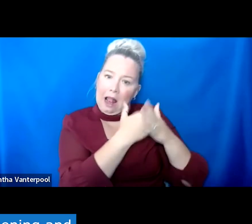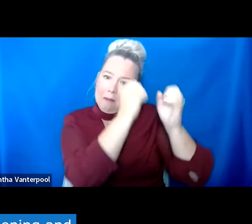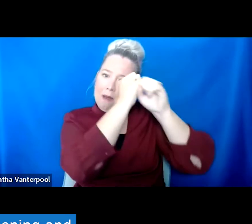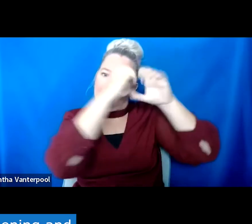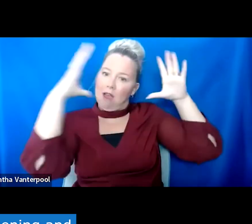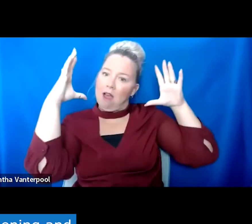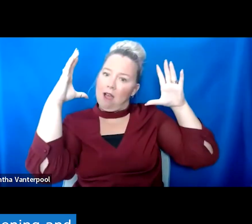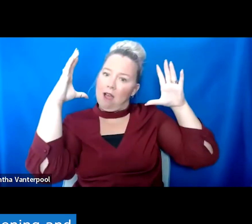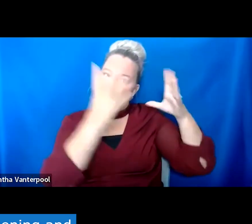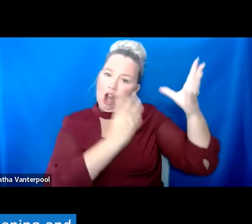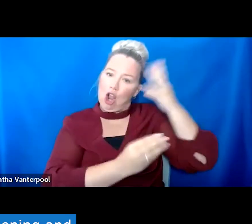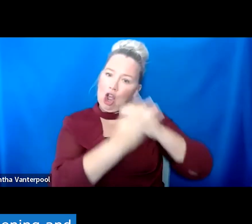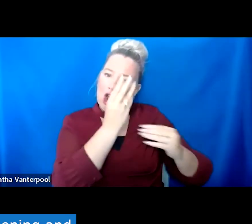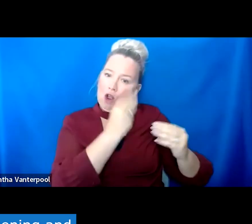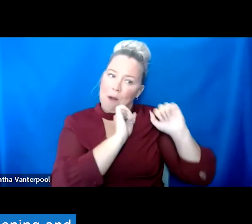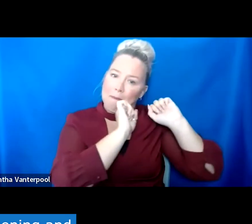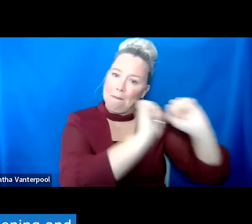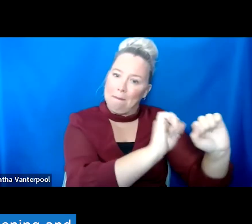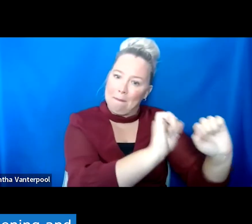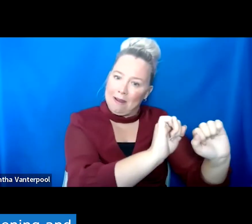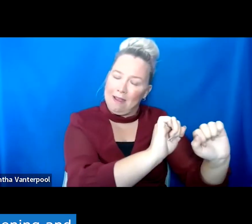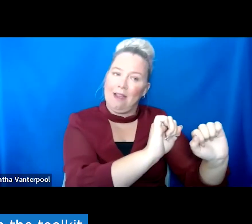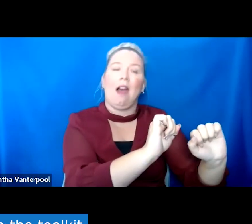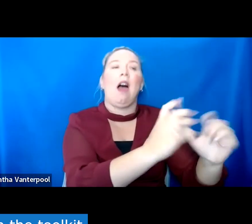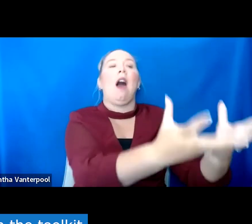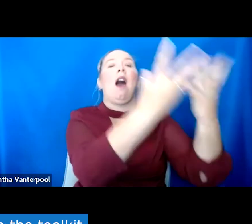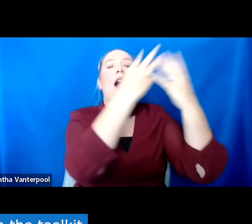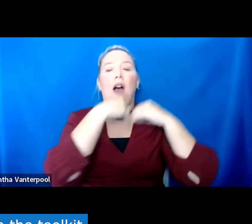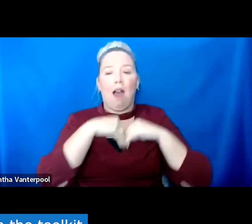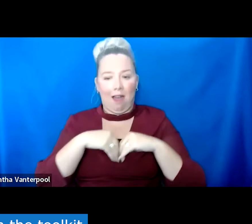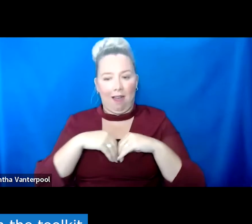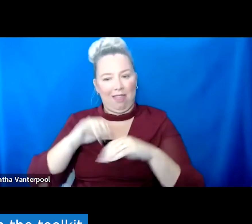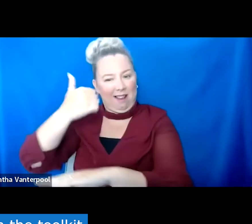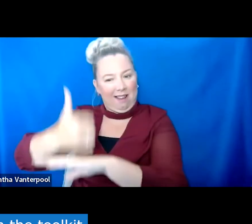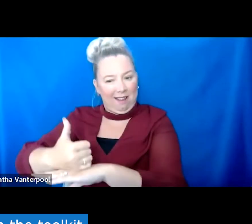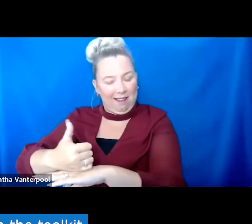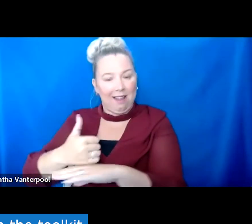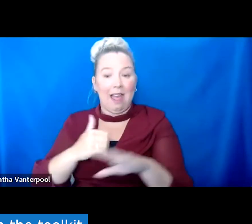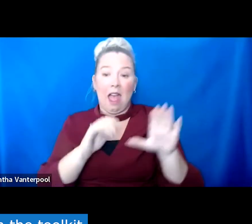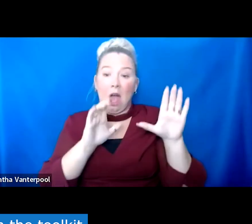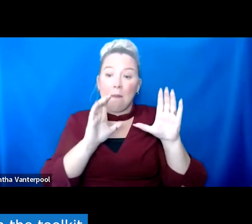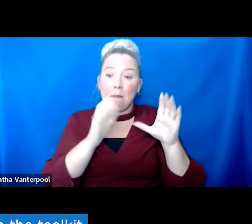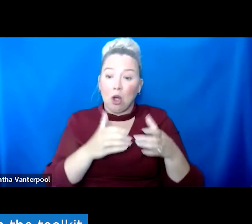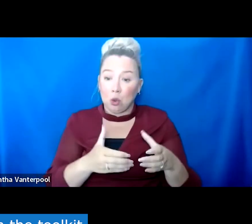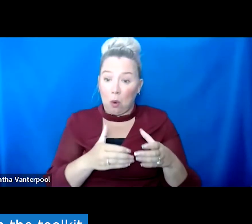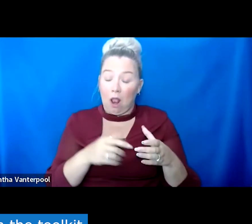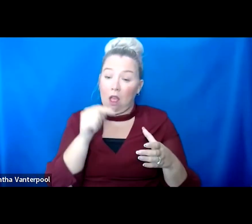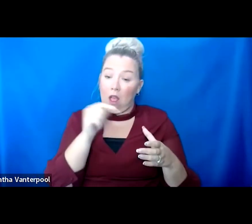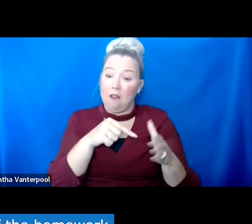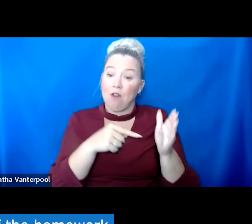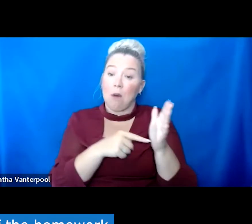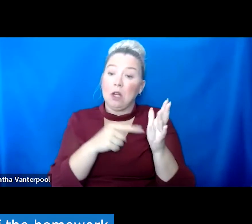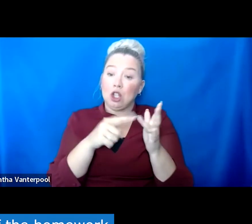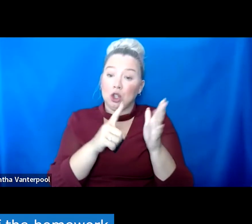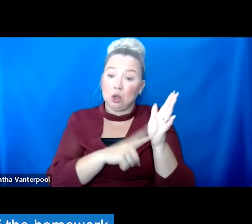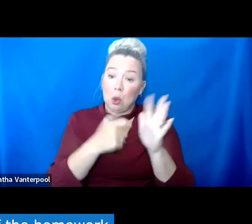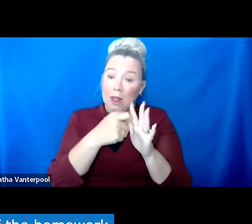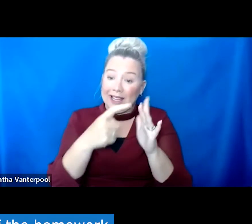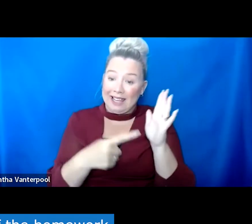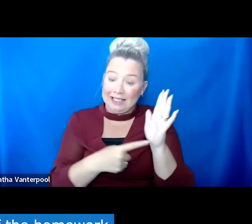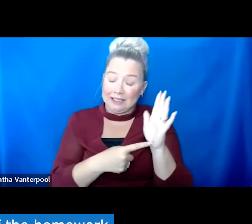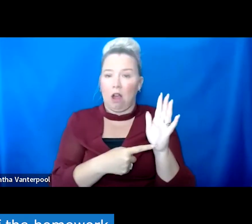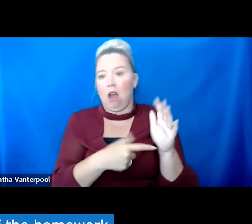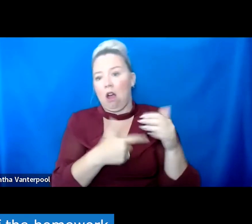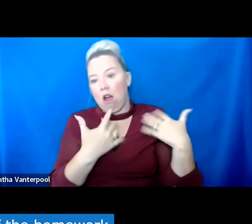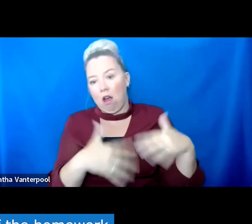and learn from that visit. The modules from the toolkit have been particularly useful, and also